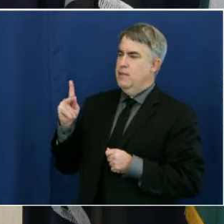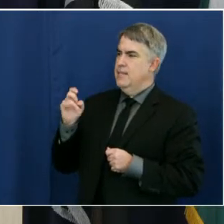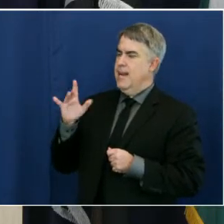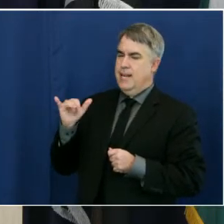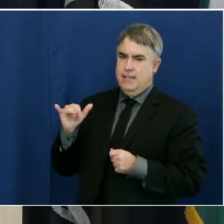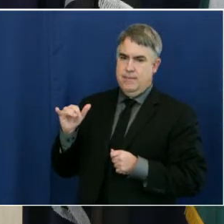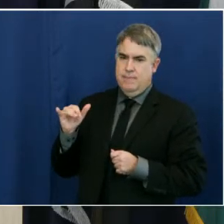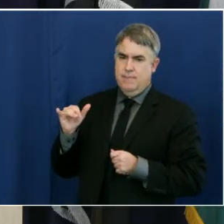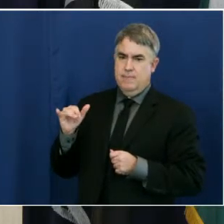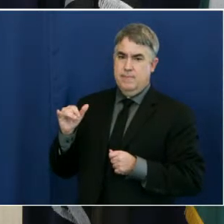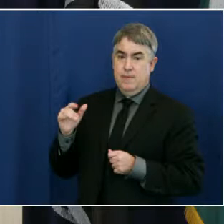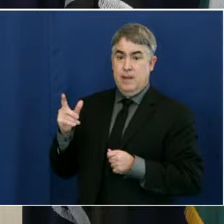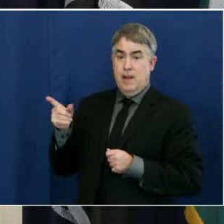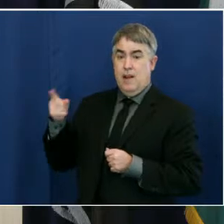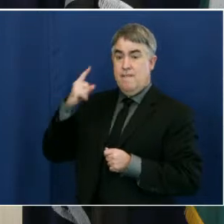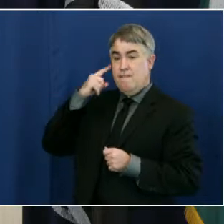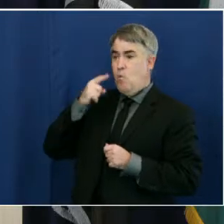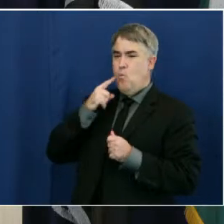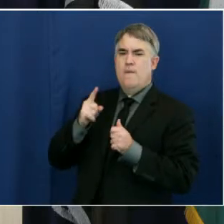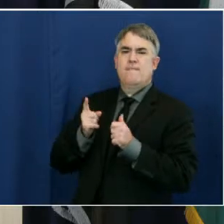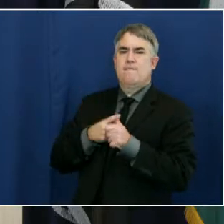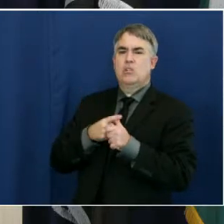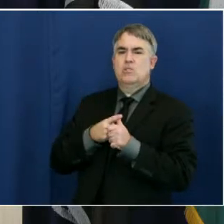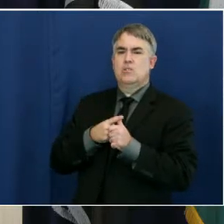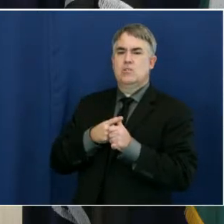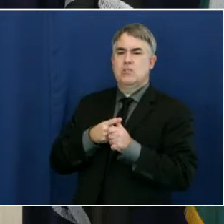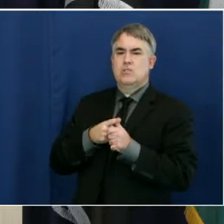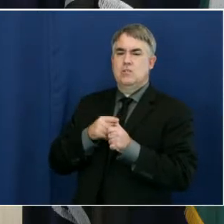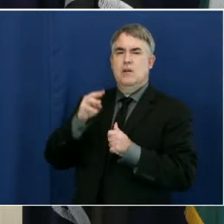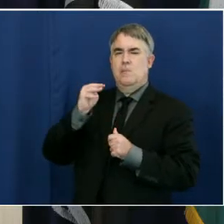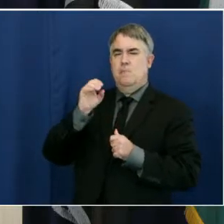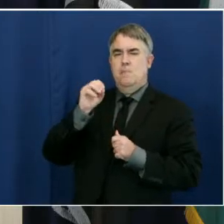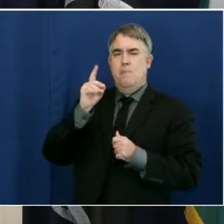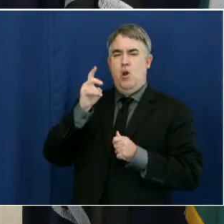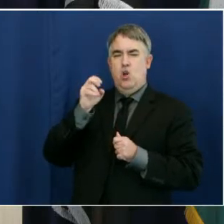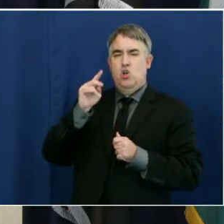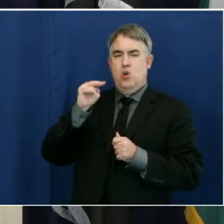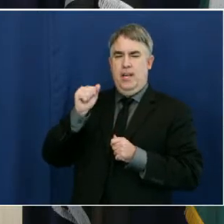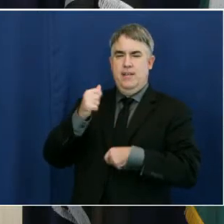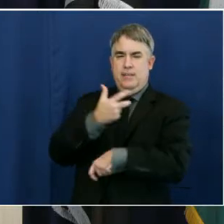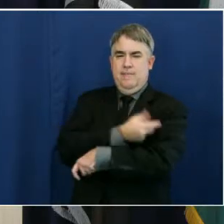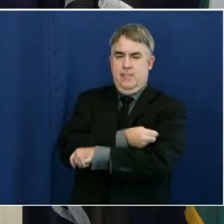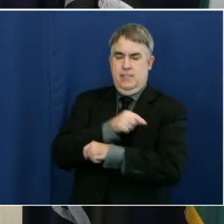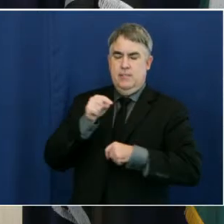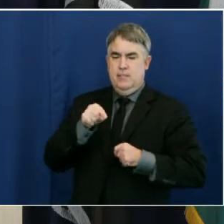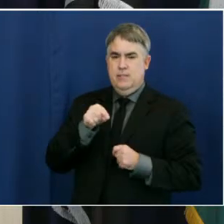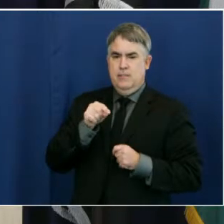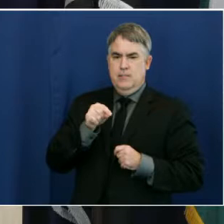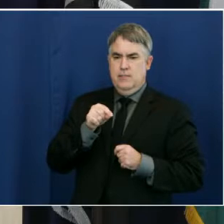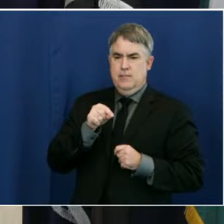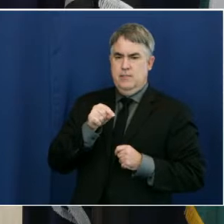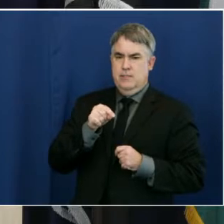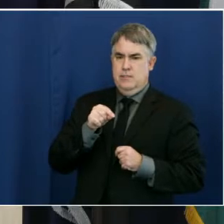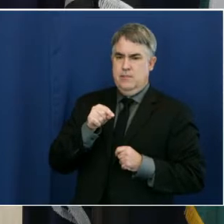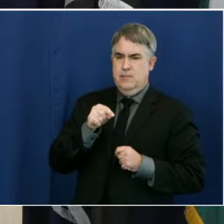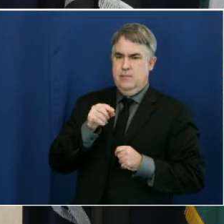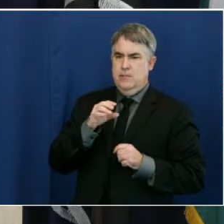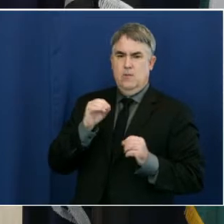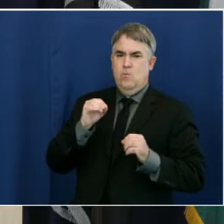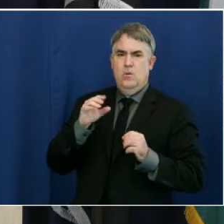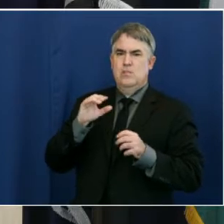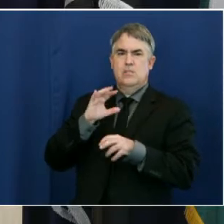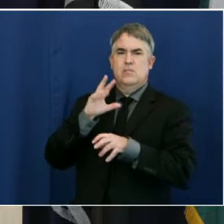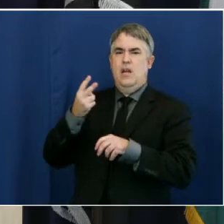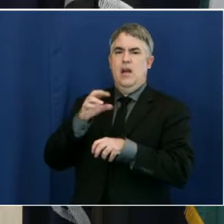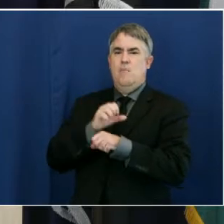county sites such as Petco, what is the range of time for which it is safe to get their second shots when there is no appointment available past